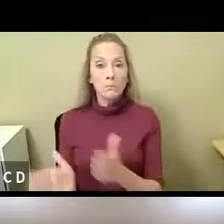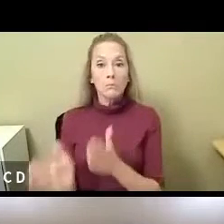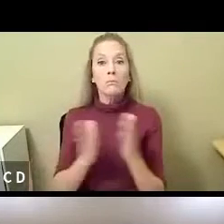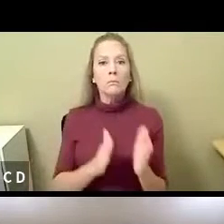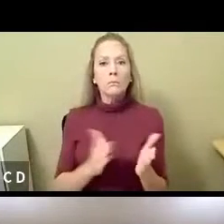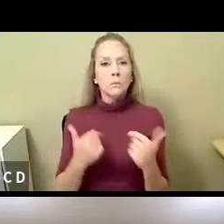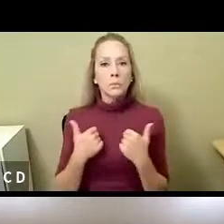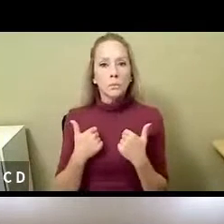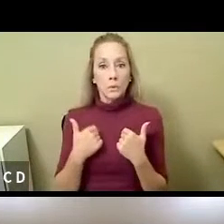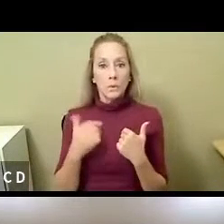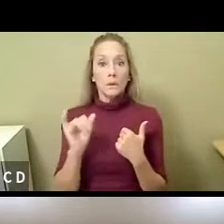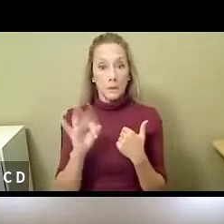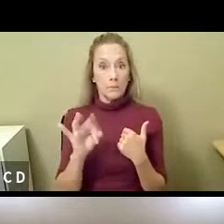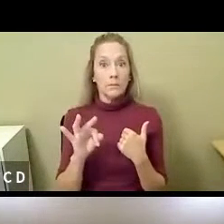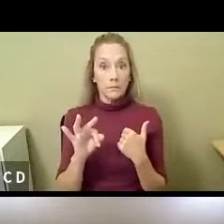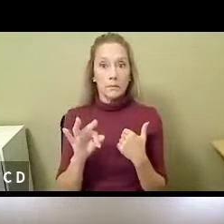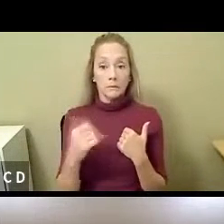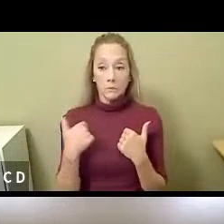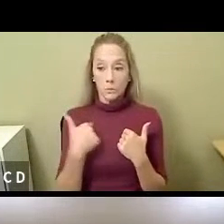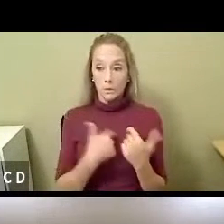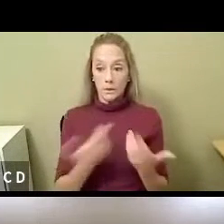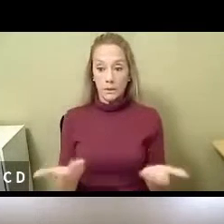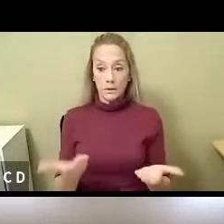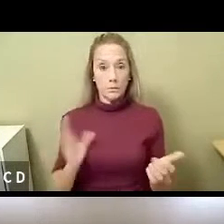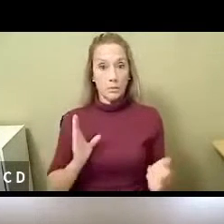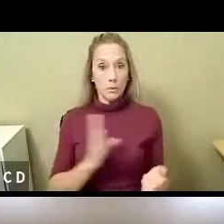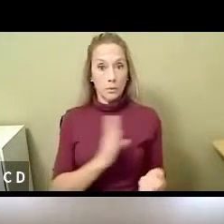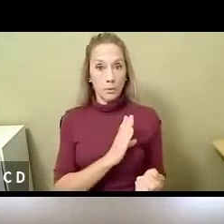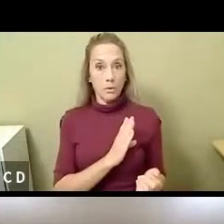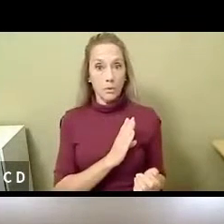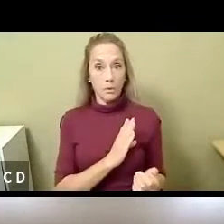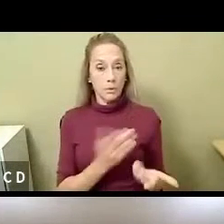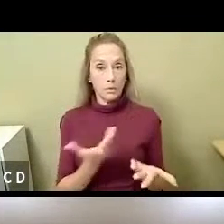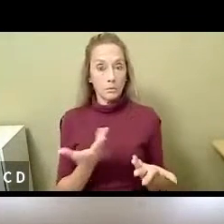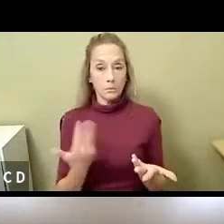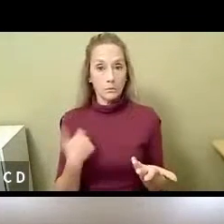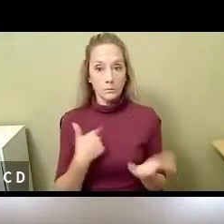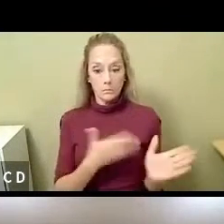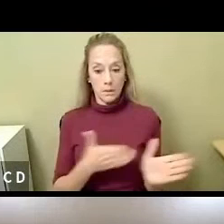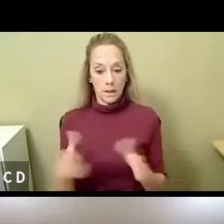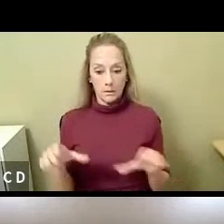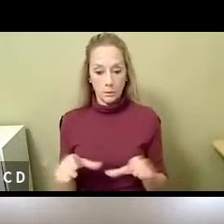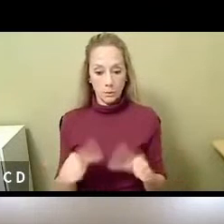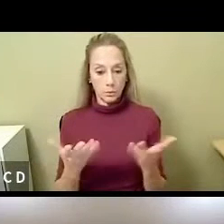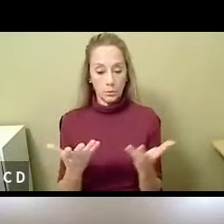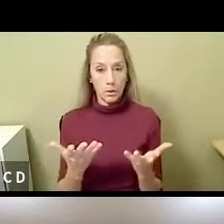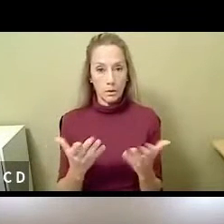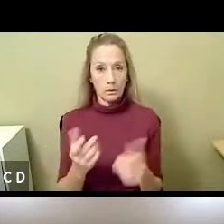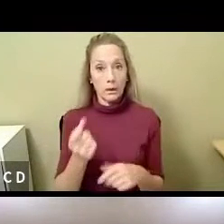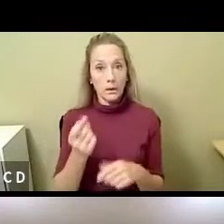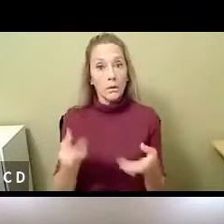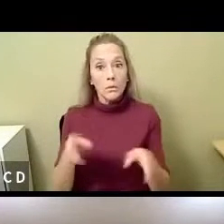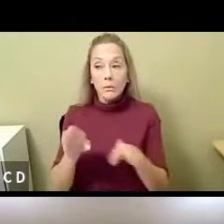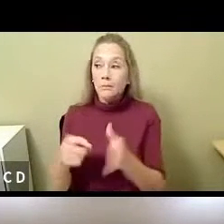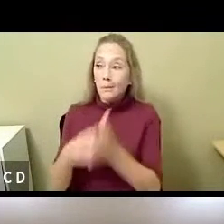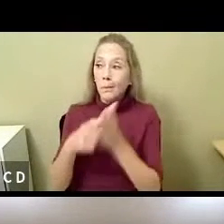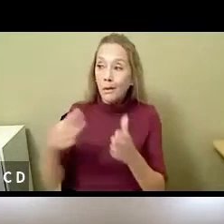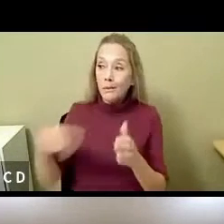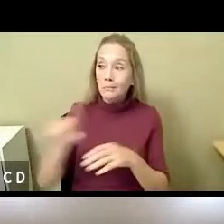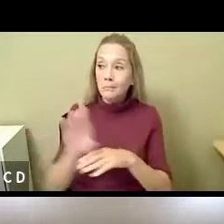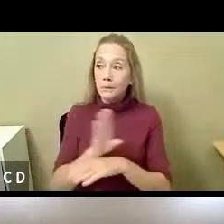to do as a board? It's not appearing that what this 11 p.m. curfew,